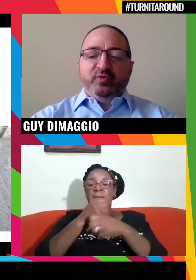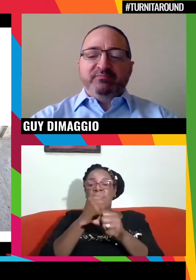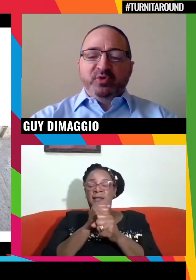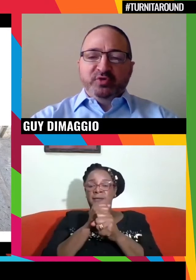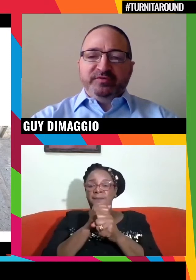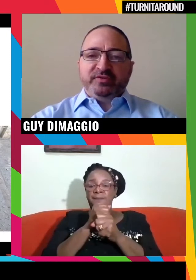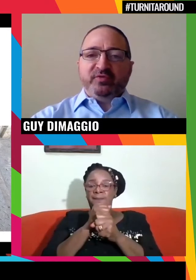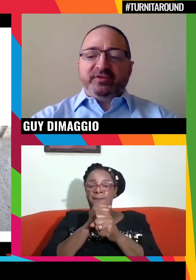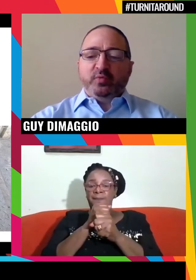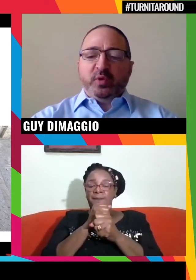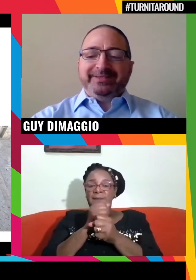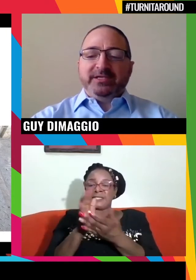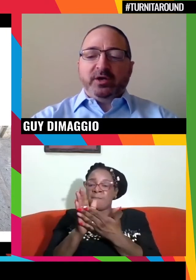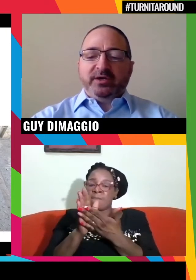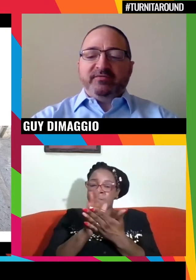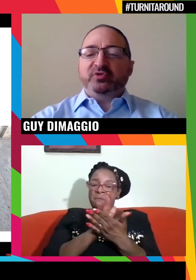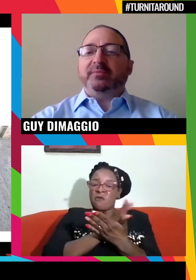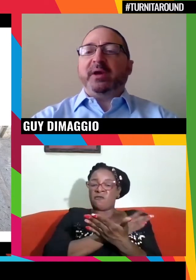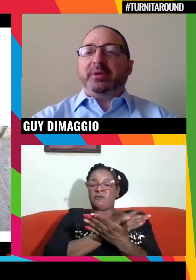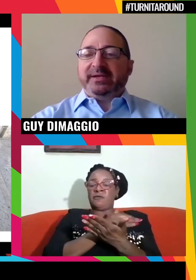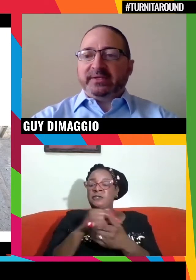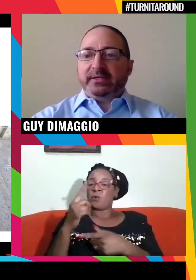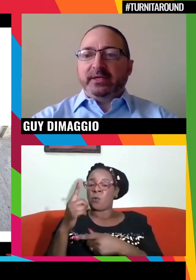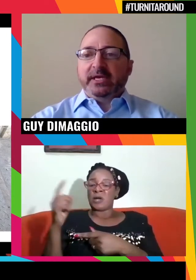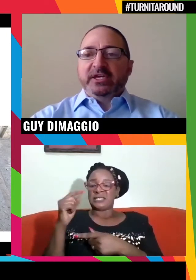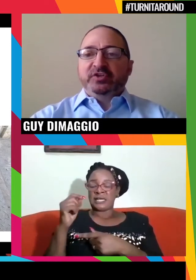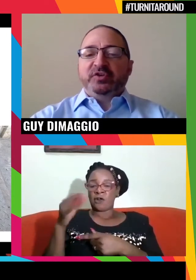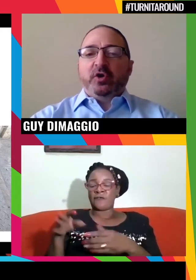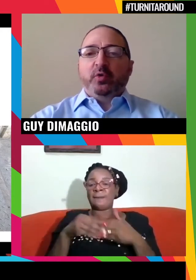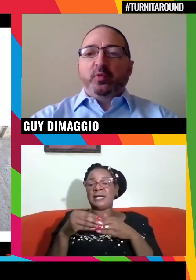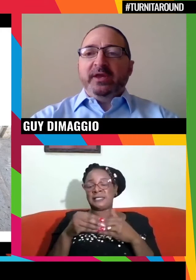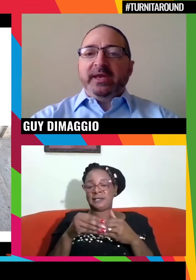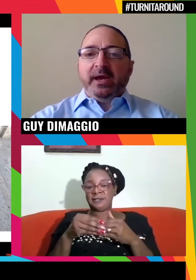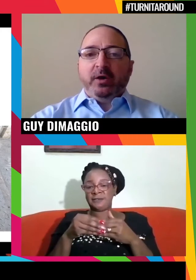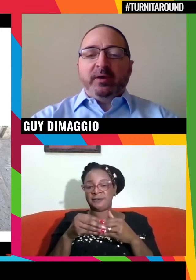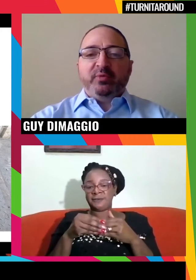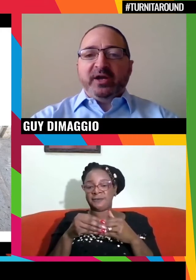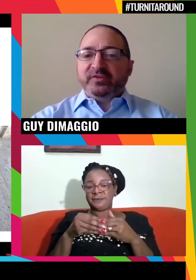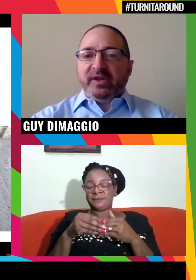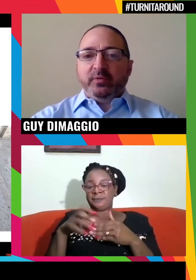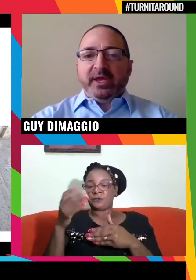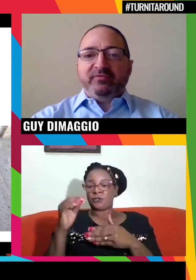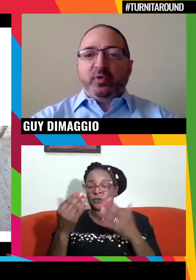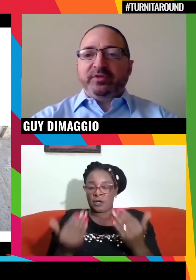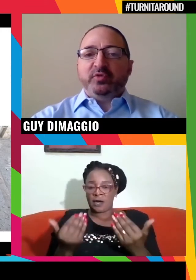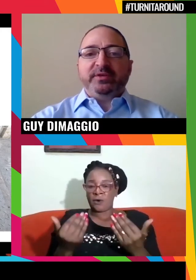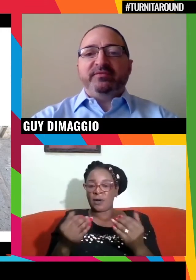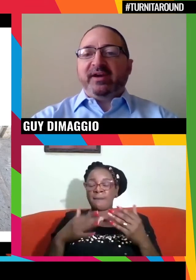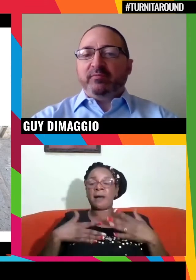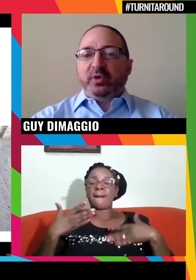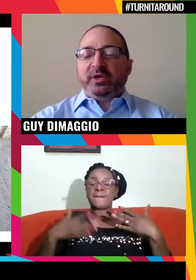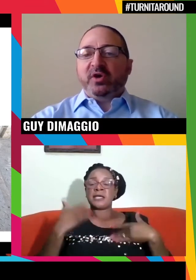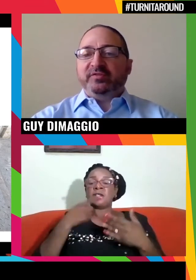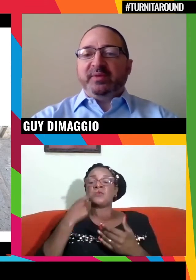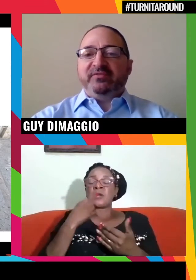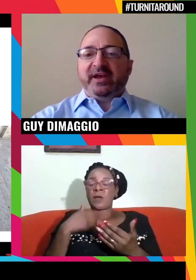it removes roughly 1 ton of ocean-bound plastic. So we now, I'm proud to say, we have north of